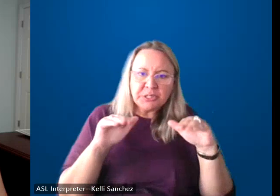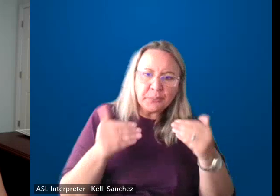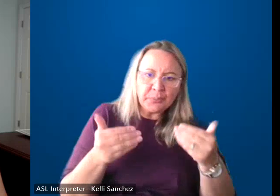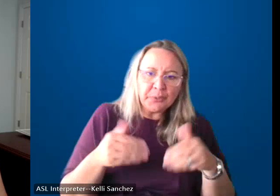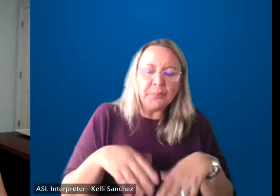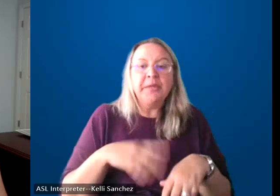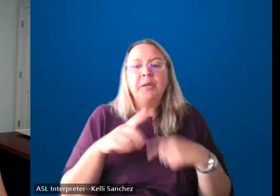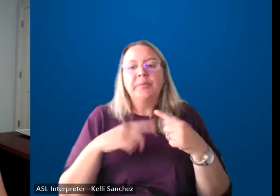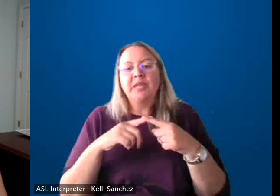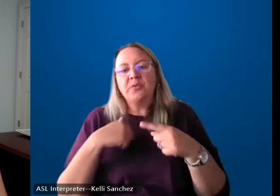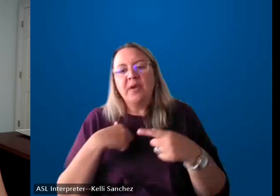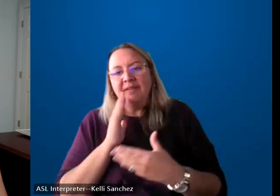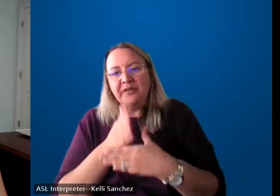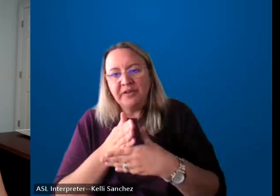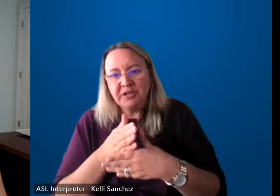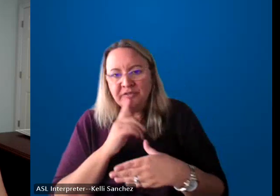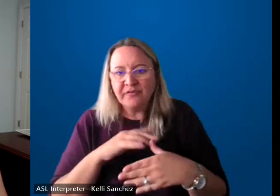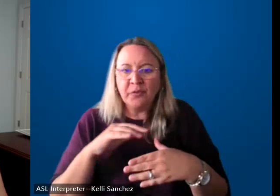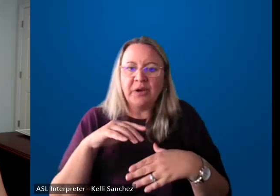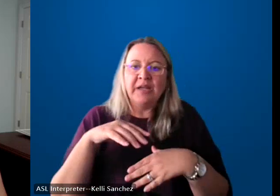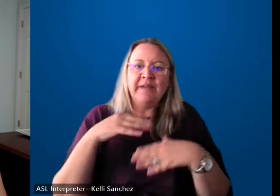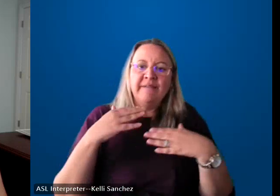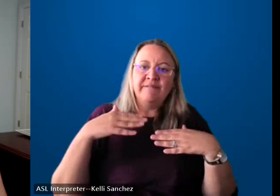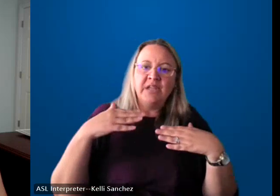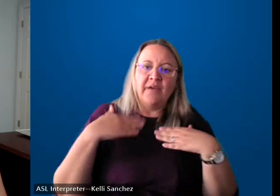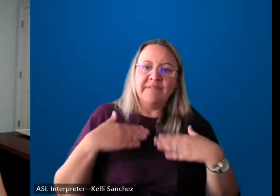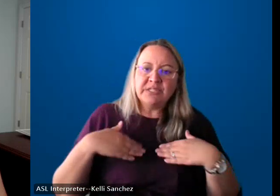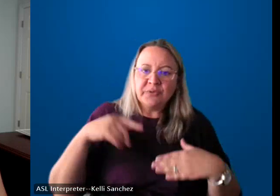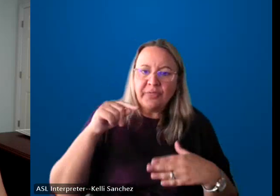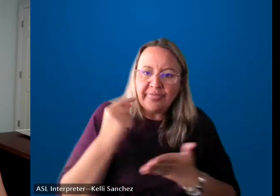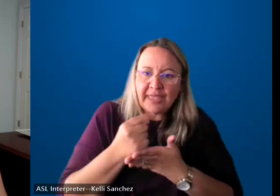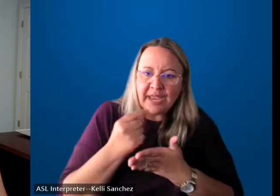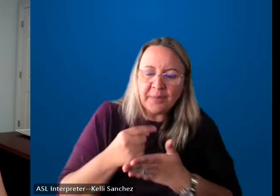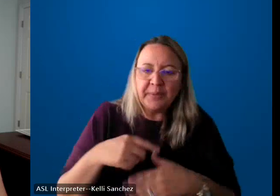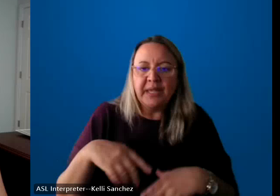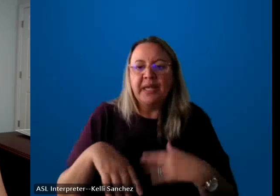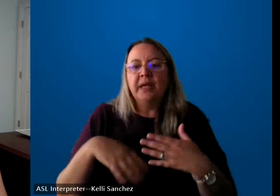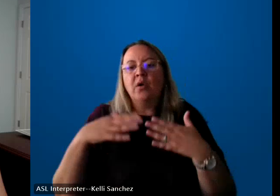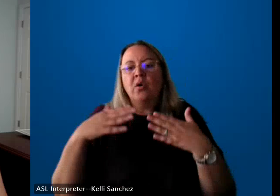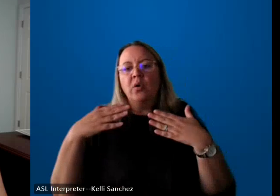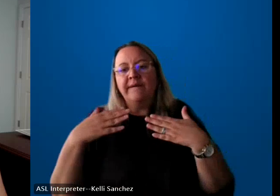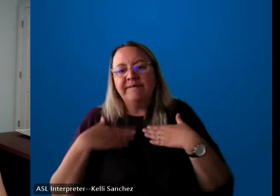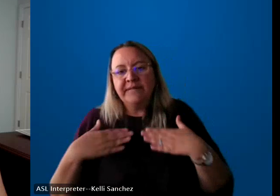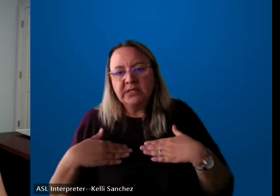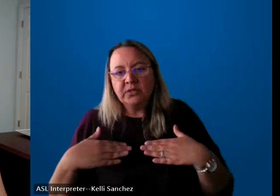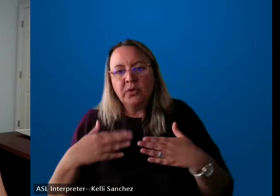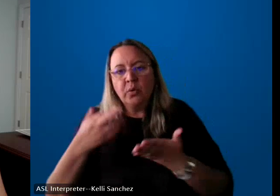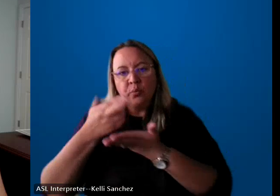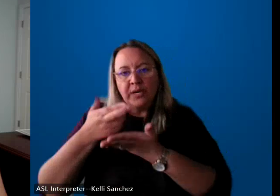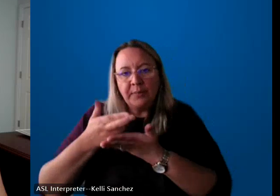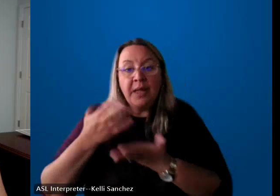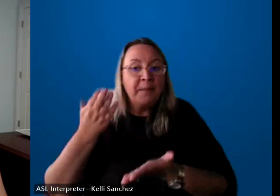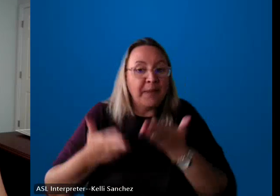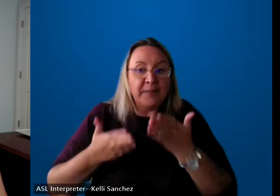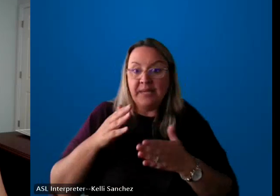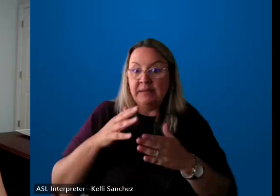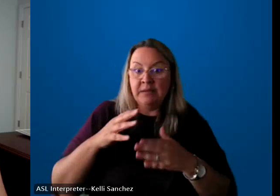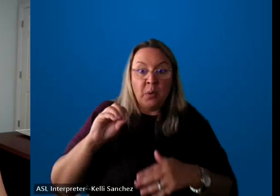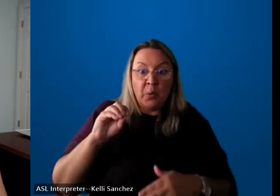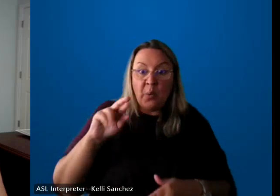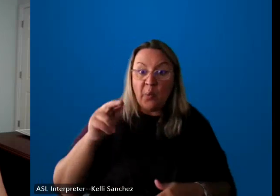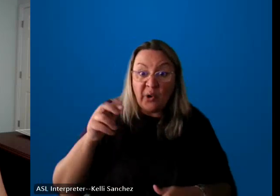there's interventions for physical therapy and physical rehabilitation, whether it has to do with major organs or breaking